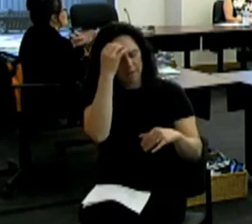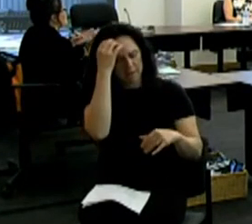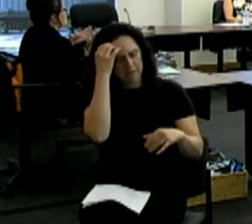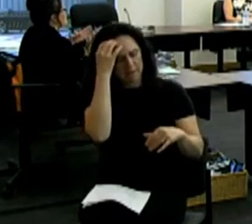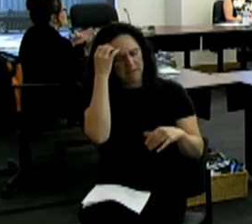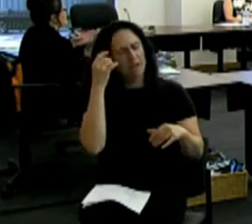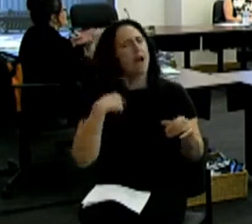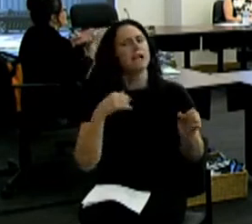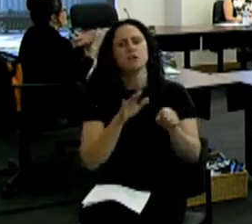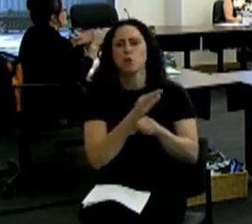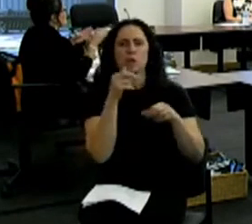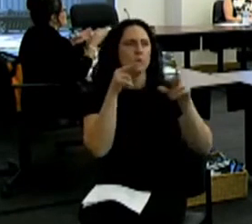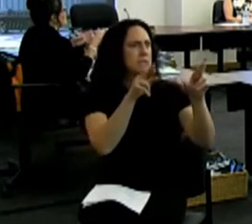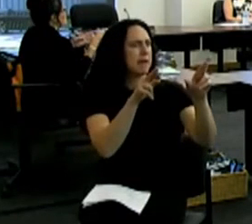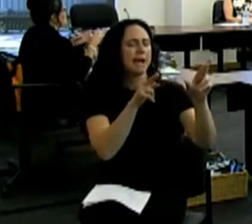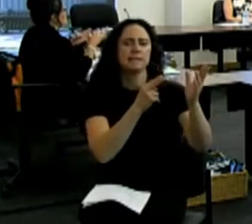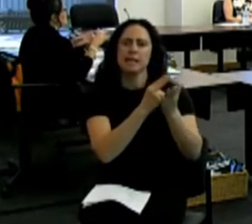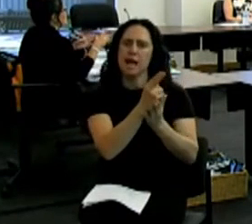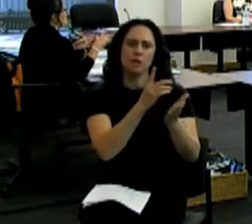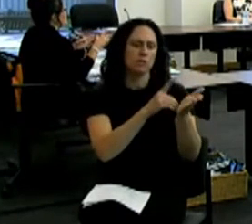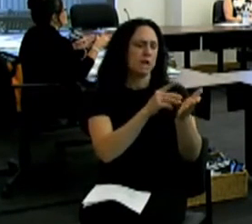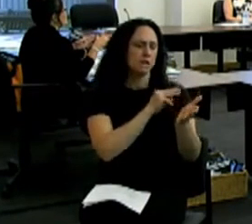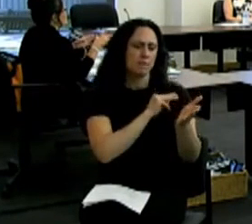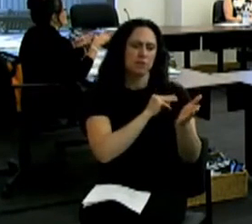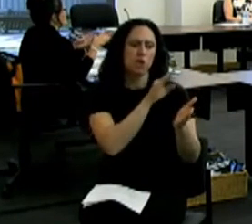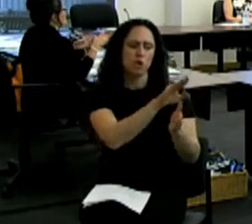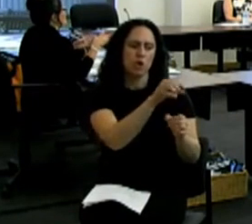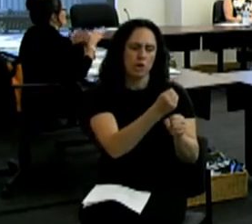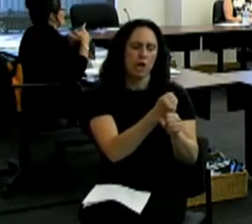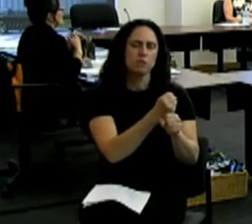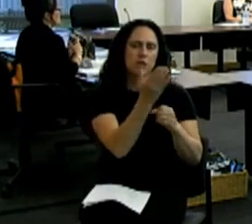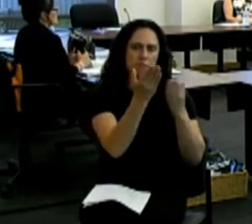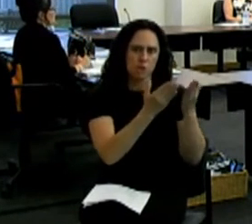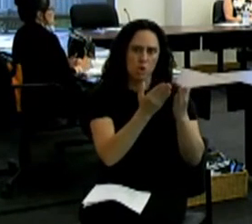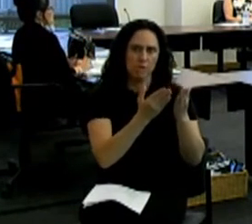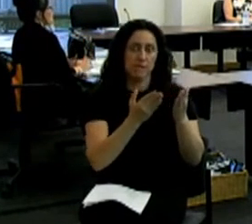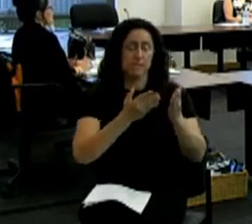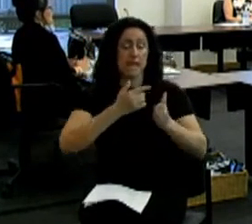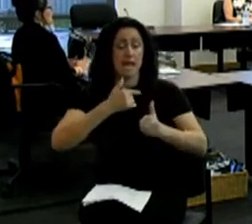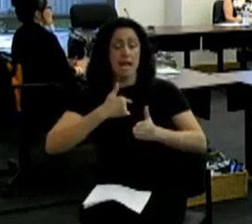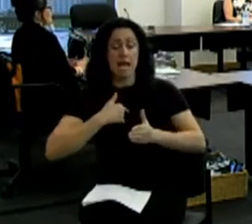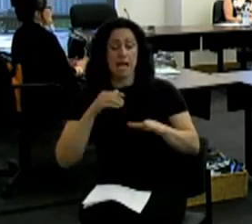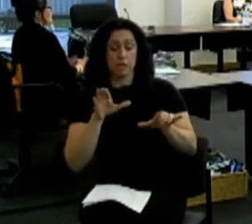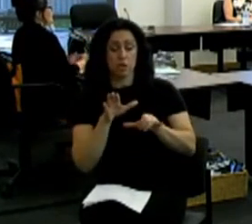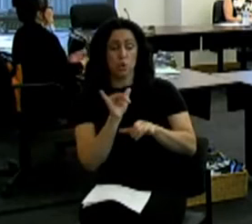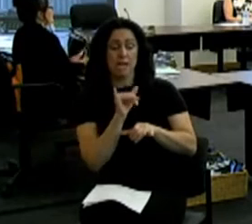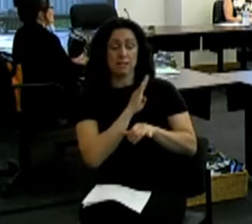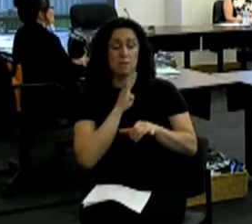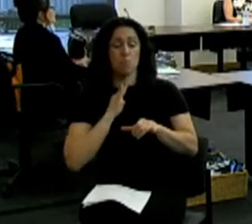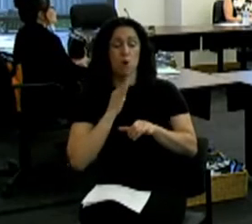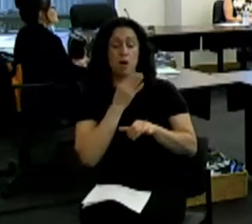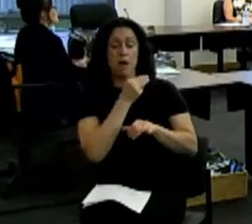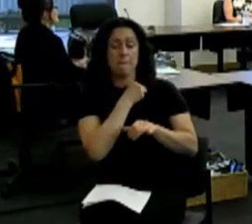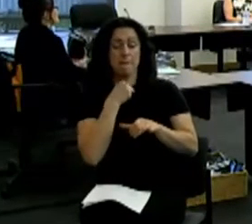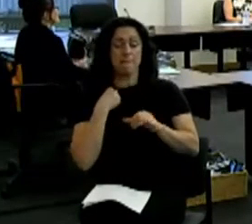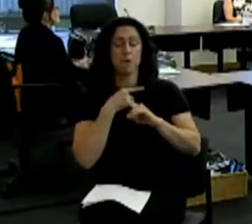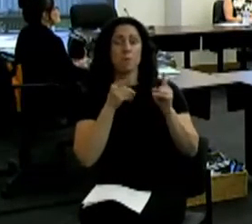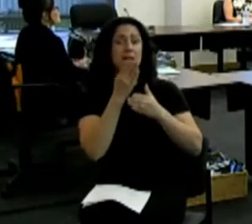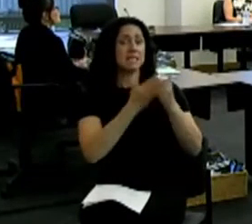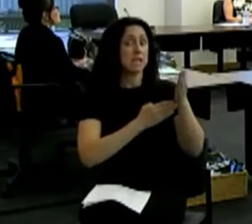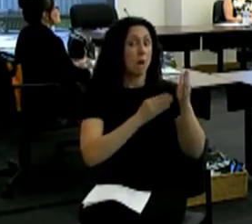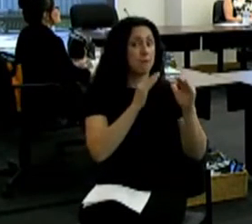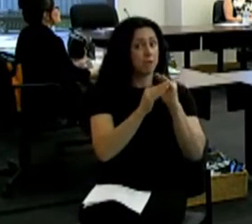I totally respect and honor Dr. Mitchell and her years of service. I do as a board member, but some of the